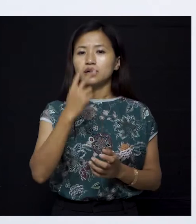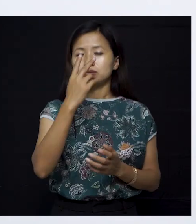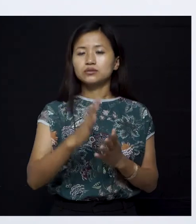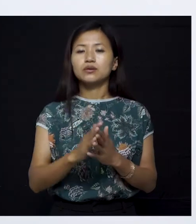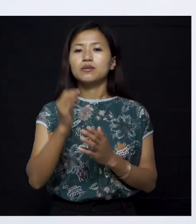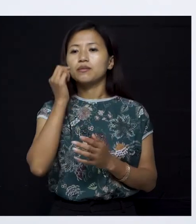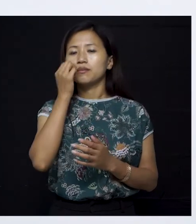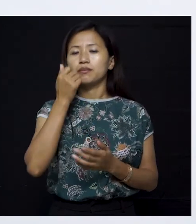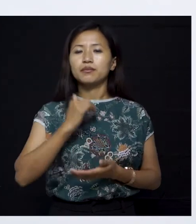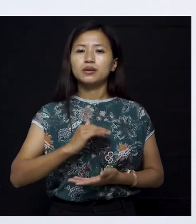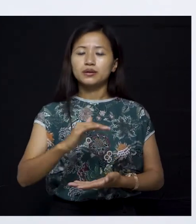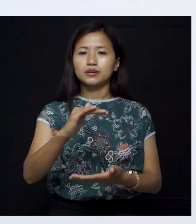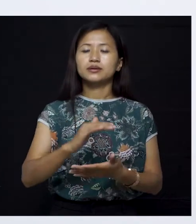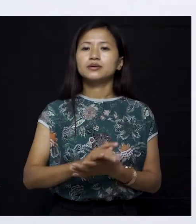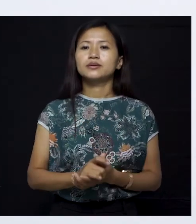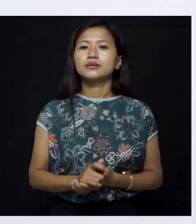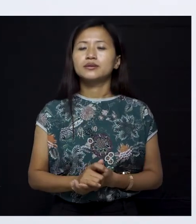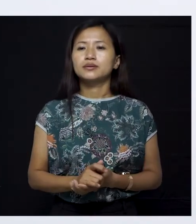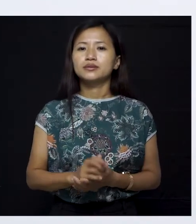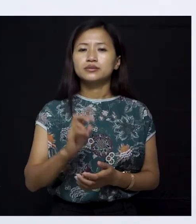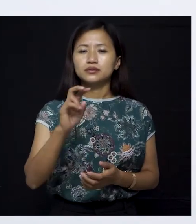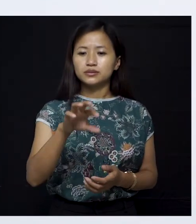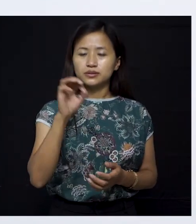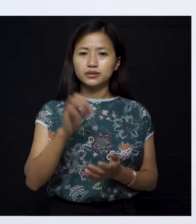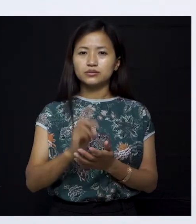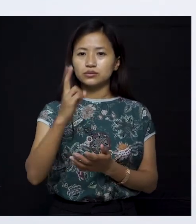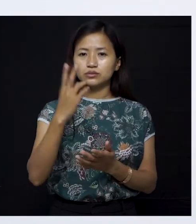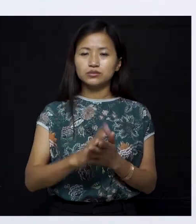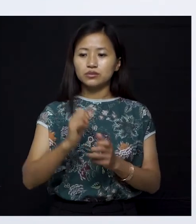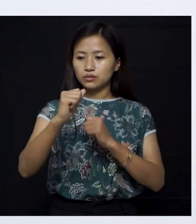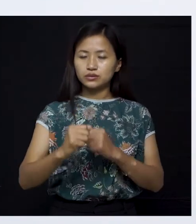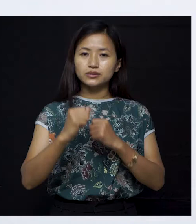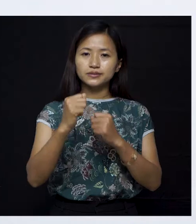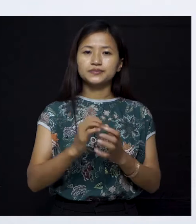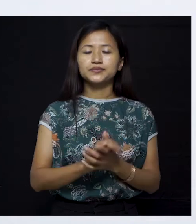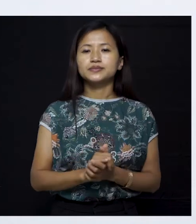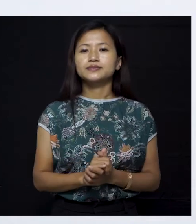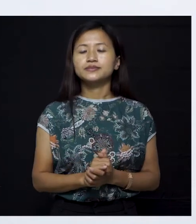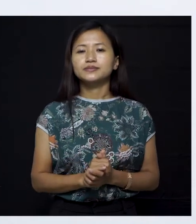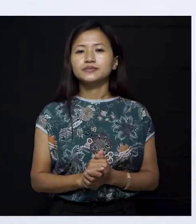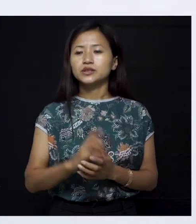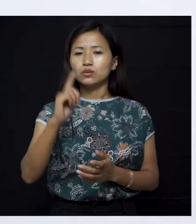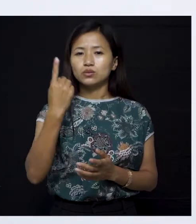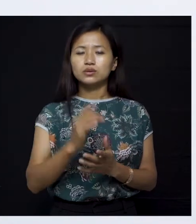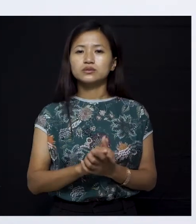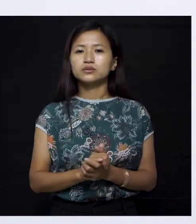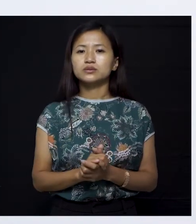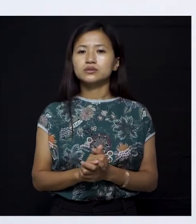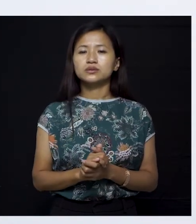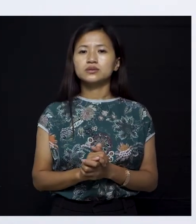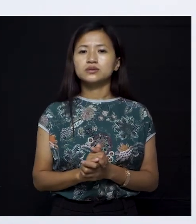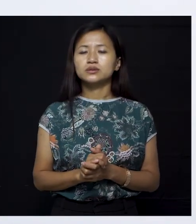saw Michael. Bartley had taken 2 horses, okay? Yet he was riding on one,